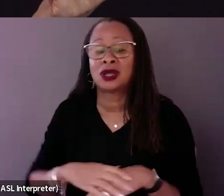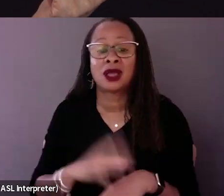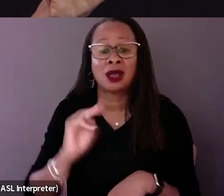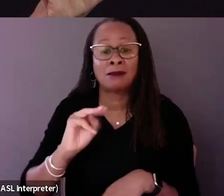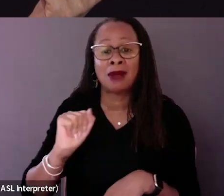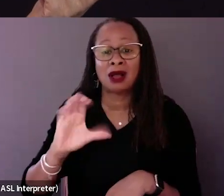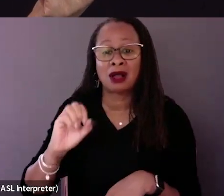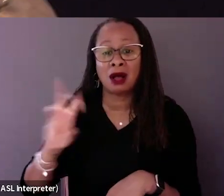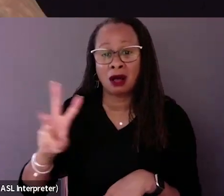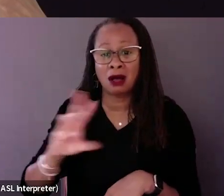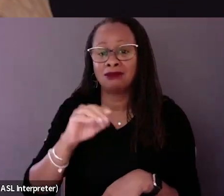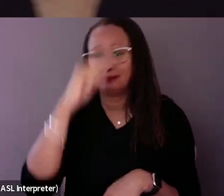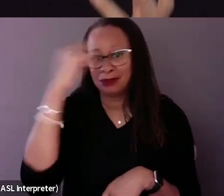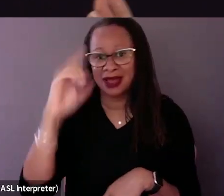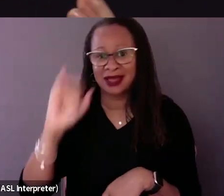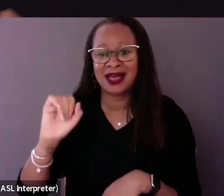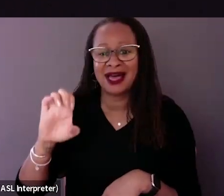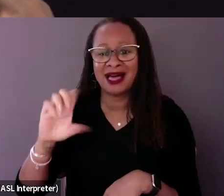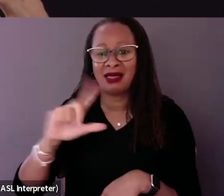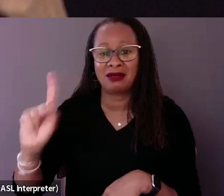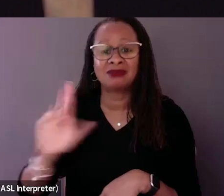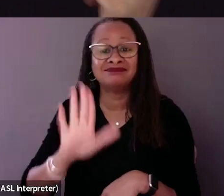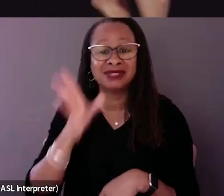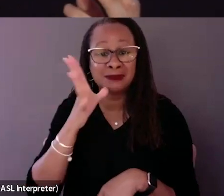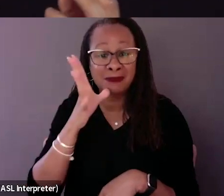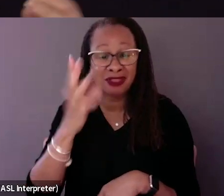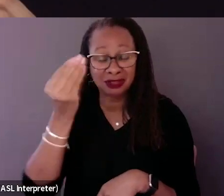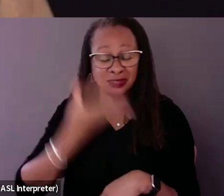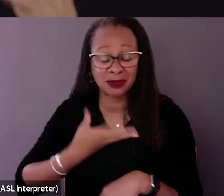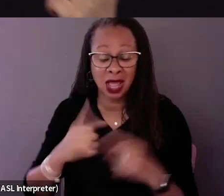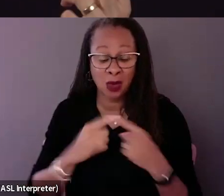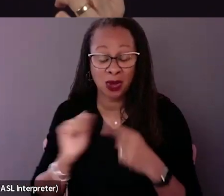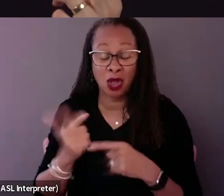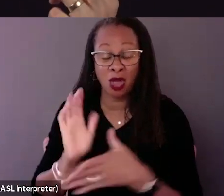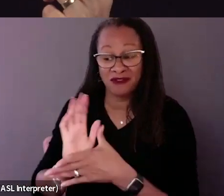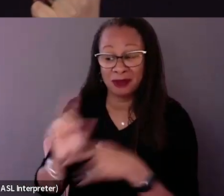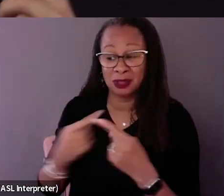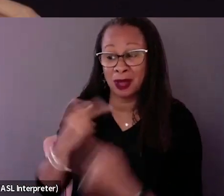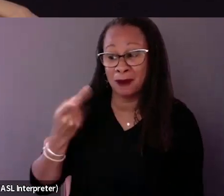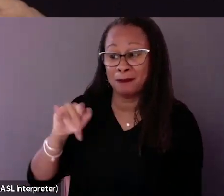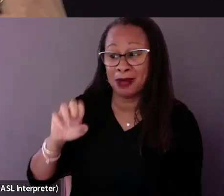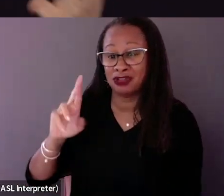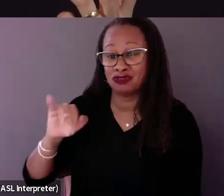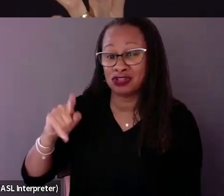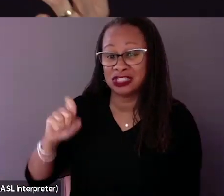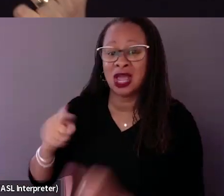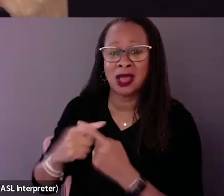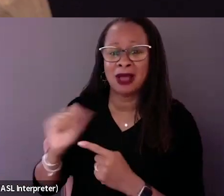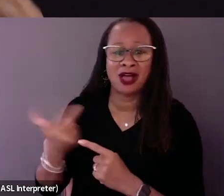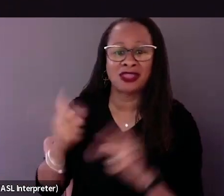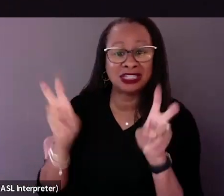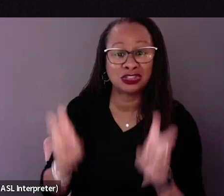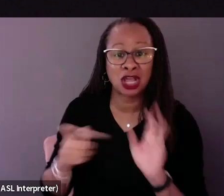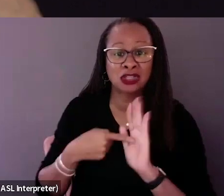me that when all the films about Pine Ridge specifically or about this issue always portray